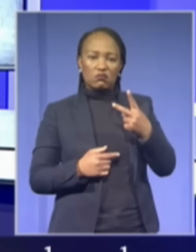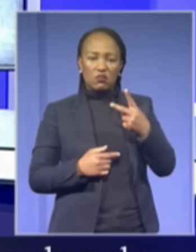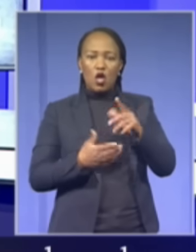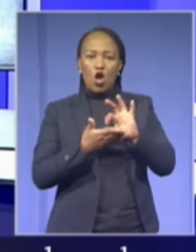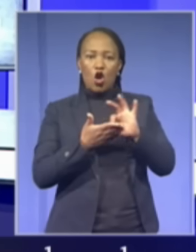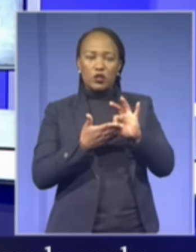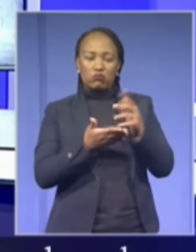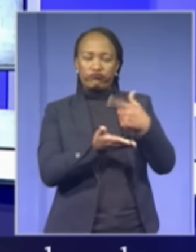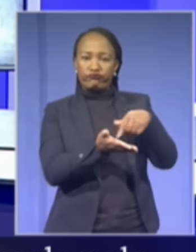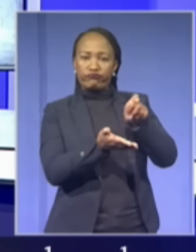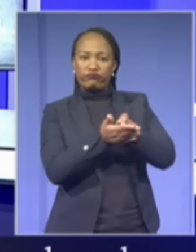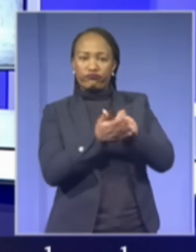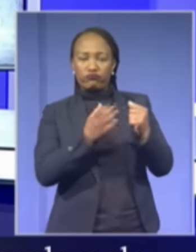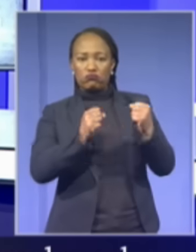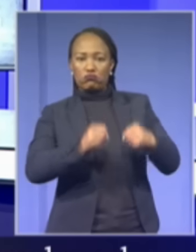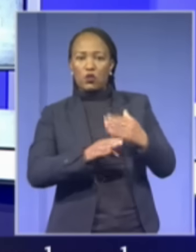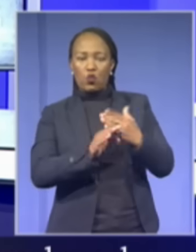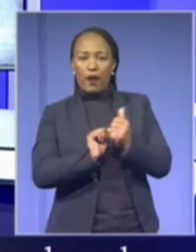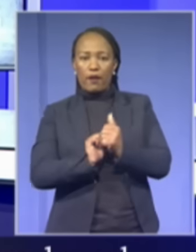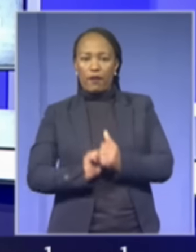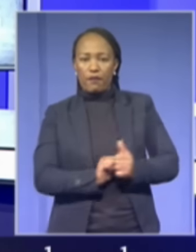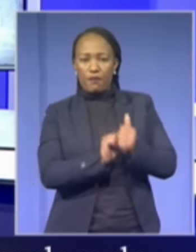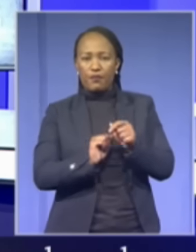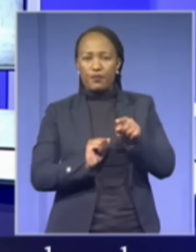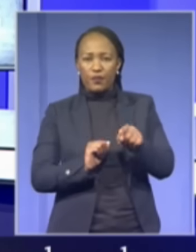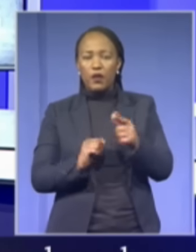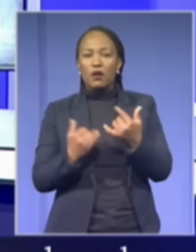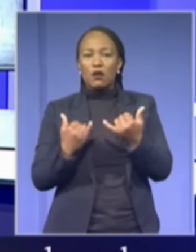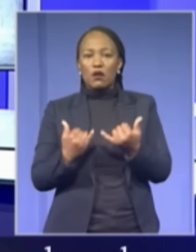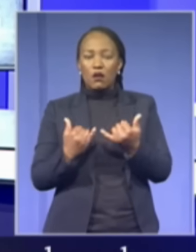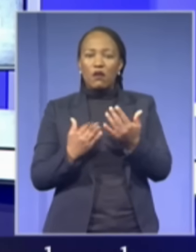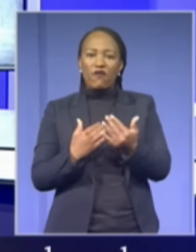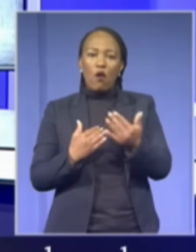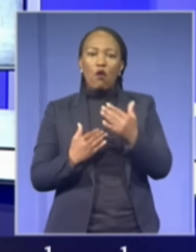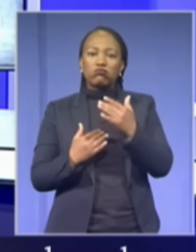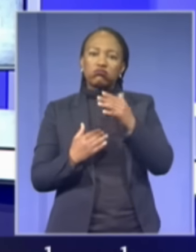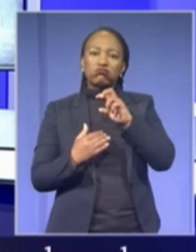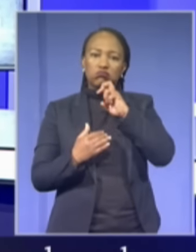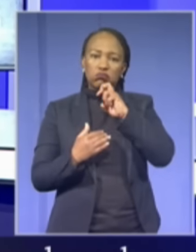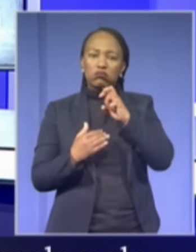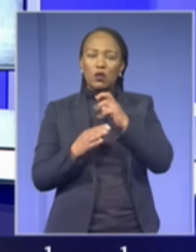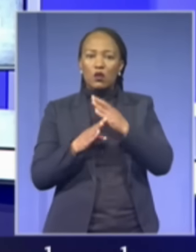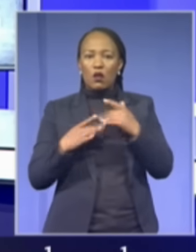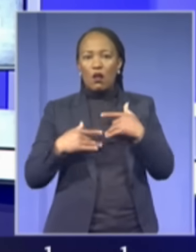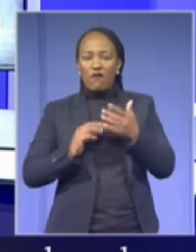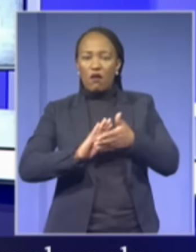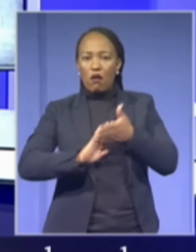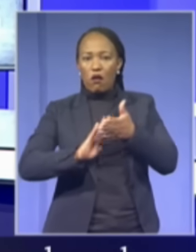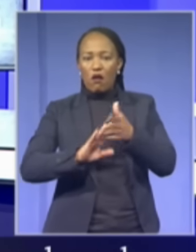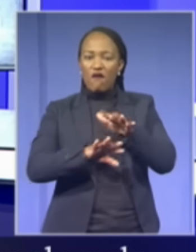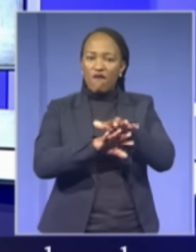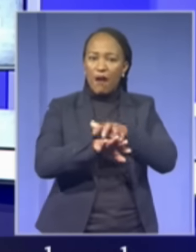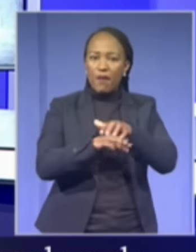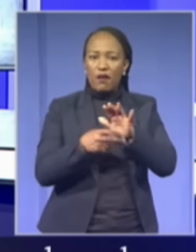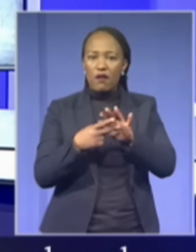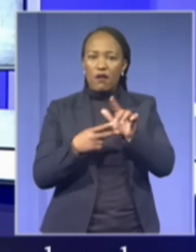tumellano ya tirišano se se tla bona ba šomišana mmogo go tiišeletša merero ya bogoši le go iphediša ga setšhaba tlhabollo ya tša temo le go